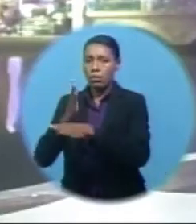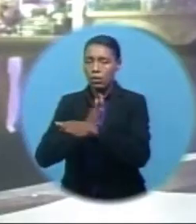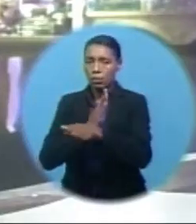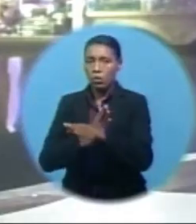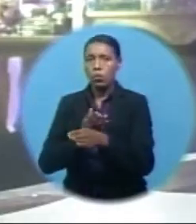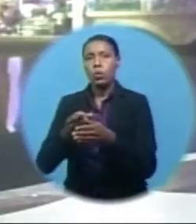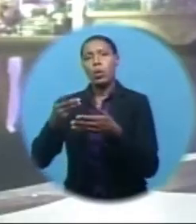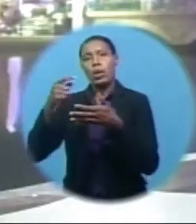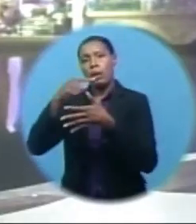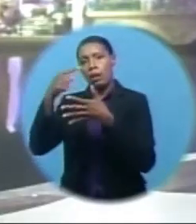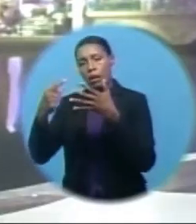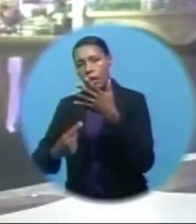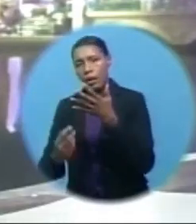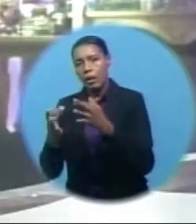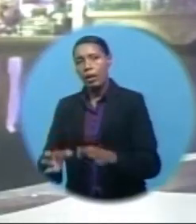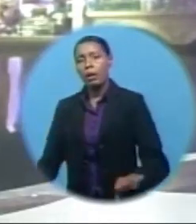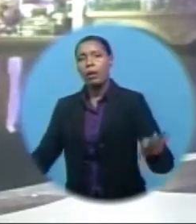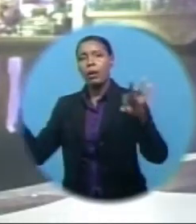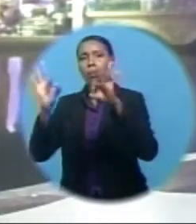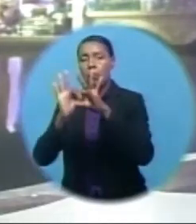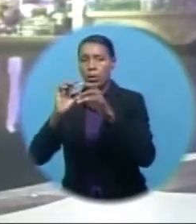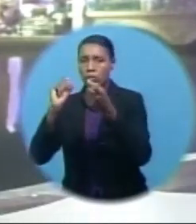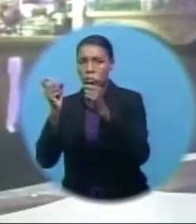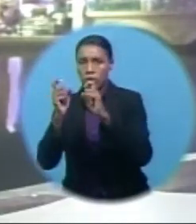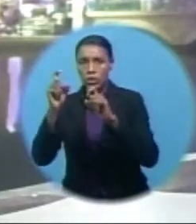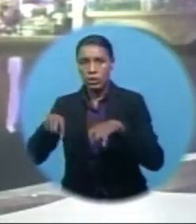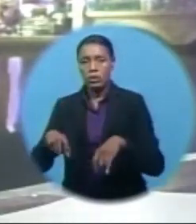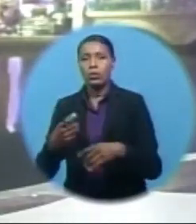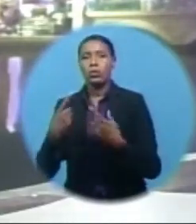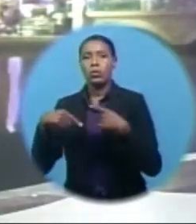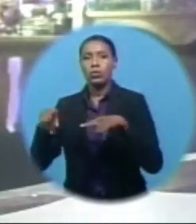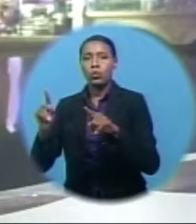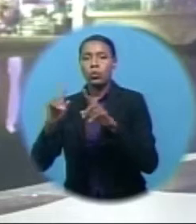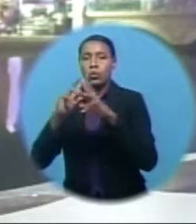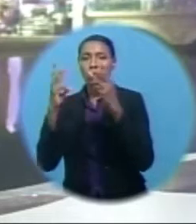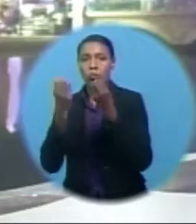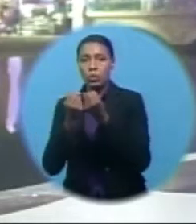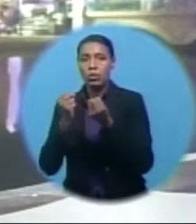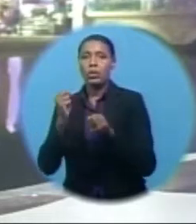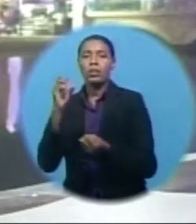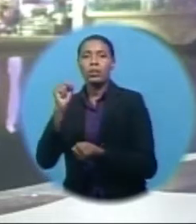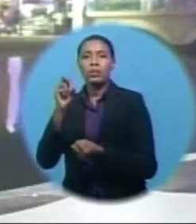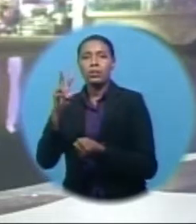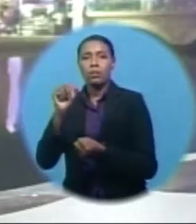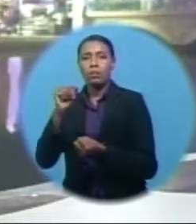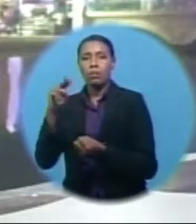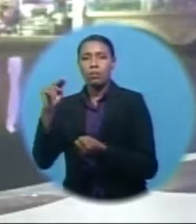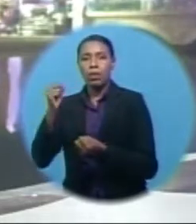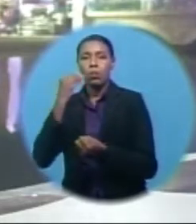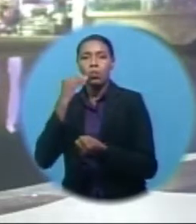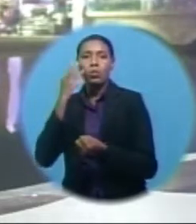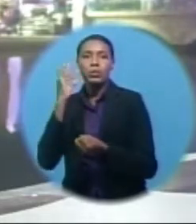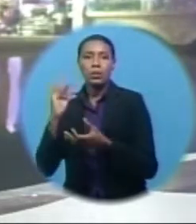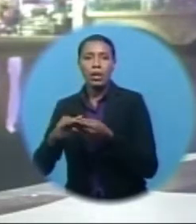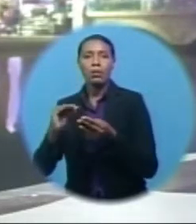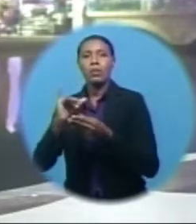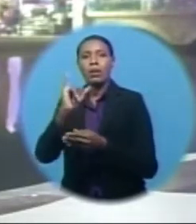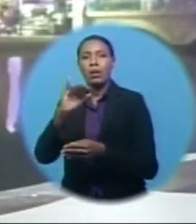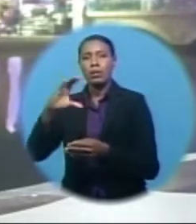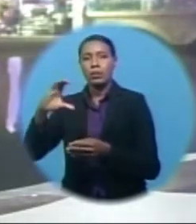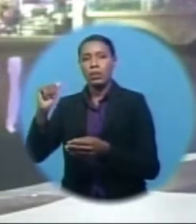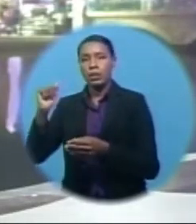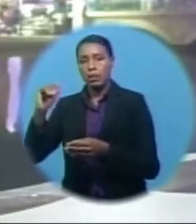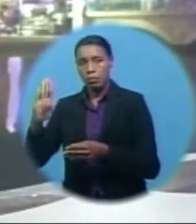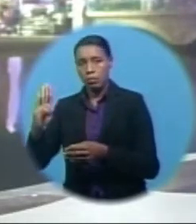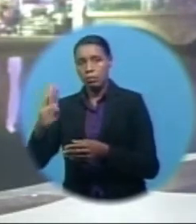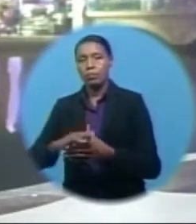key areas. He made the comments during a public accountability seminar at the Savannah Hotel, hosted by the Institute of Chartered Accountants of